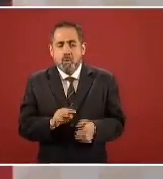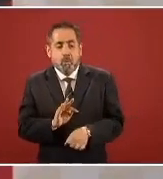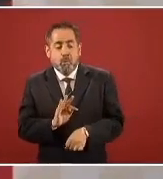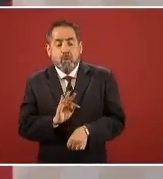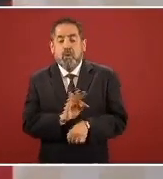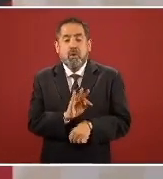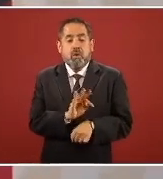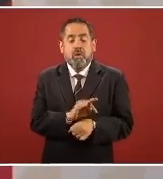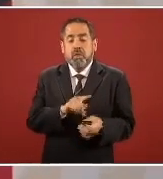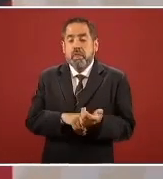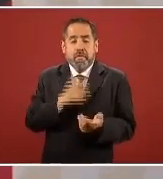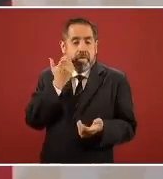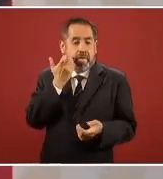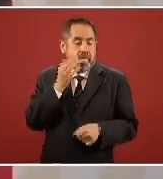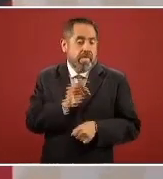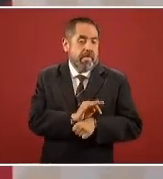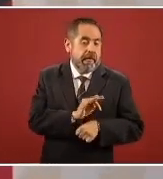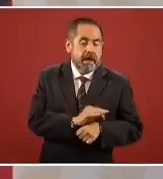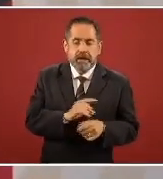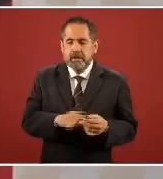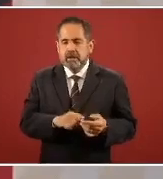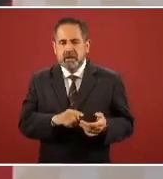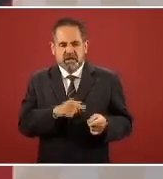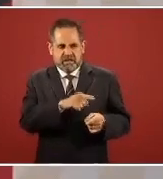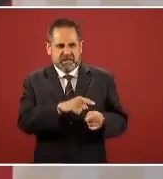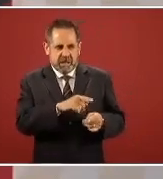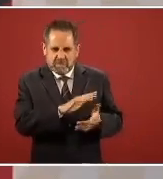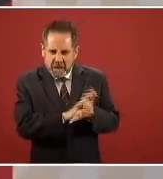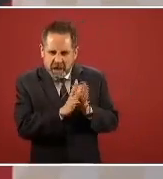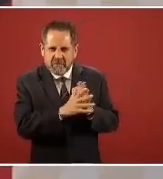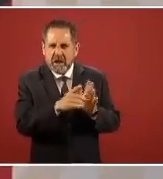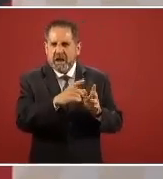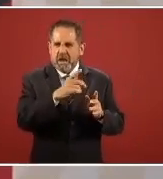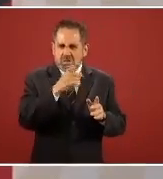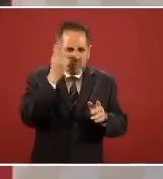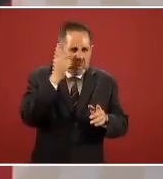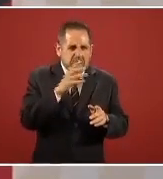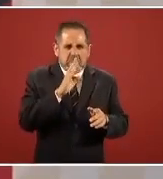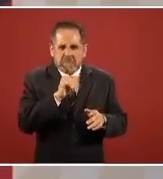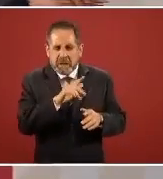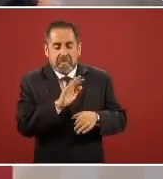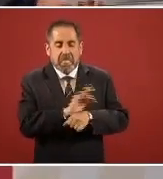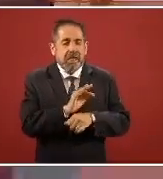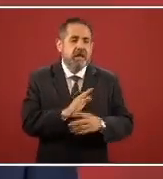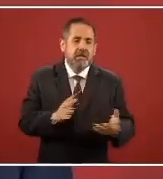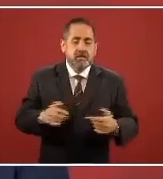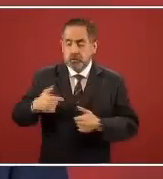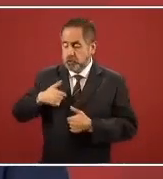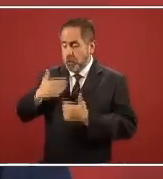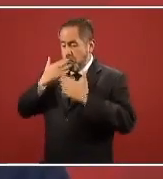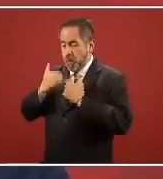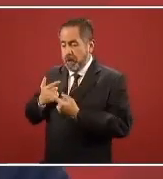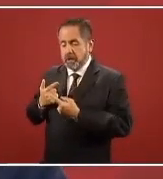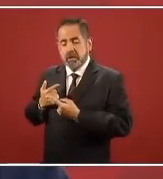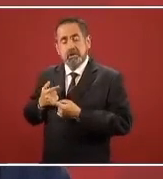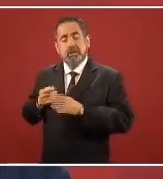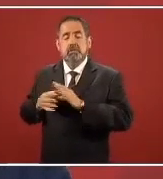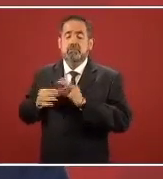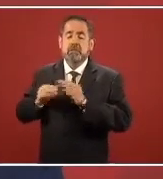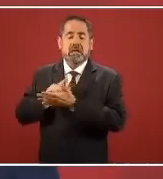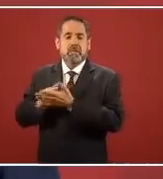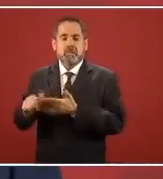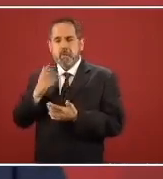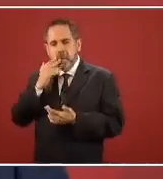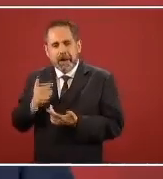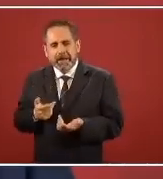Protegiendo and protecting a mafiosos, mafia, pues no tendríamos autoridad moral. Then we would have no